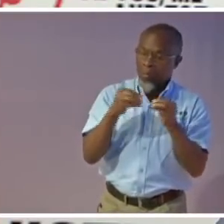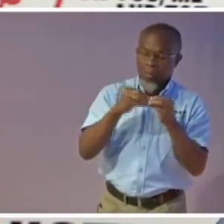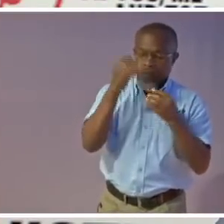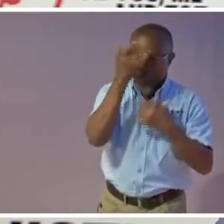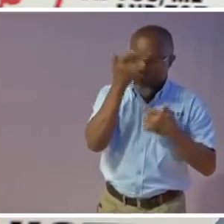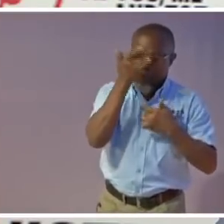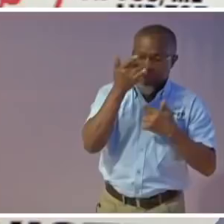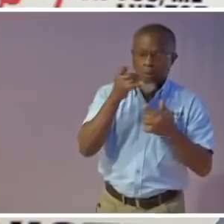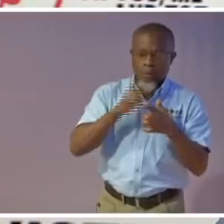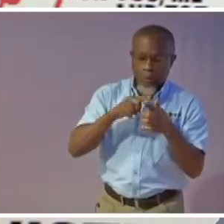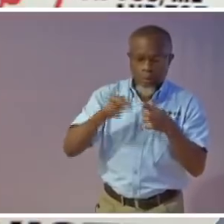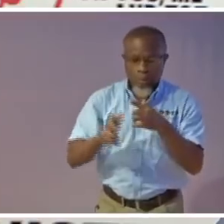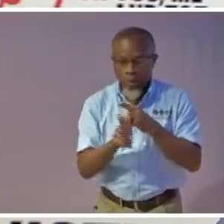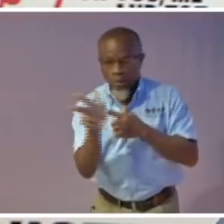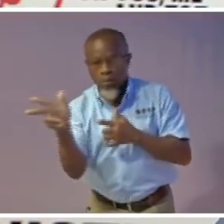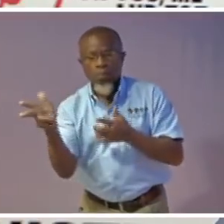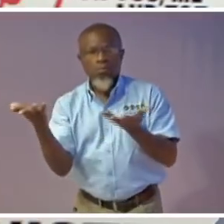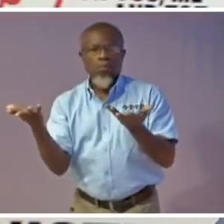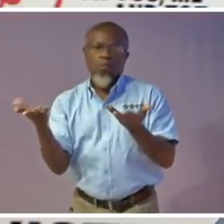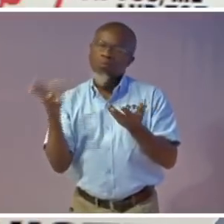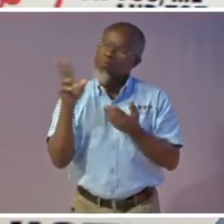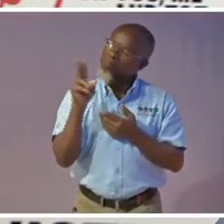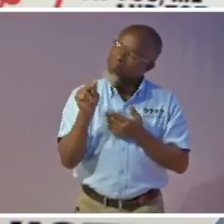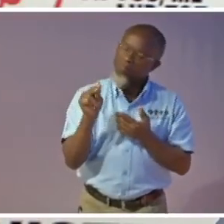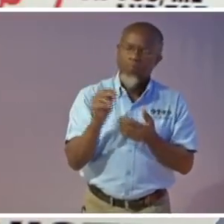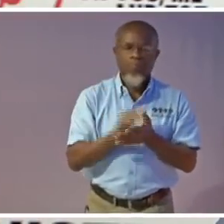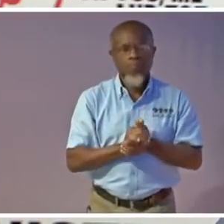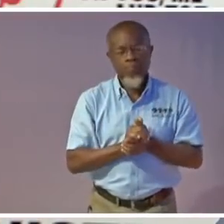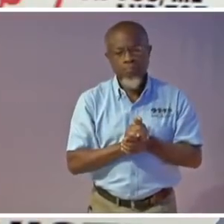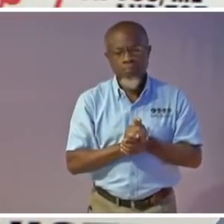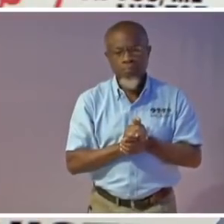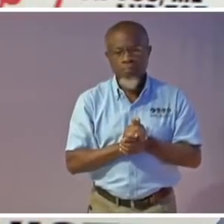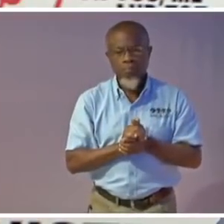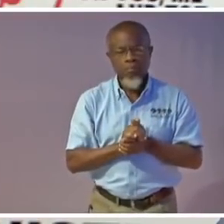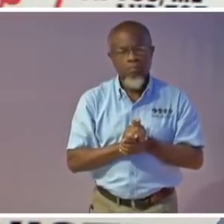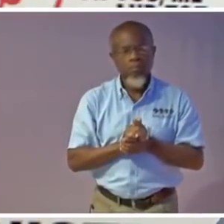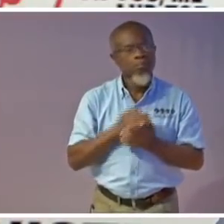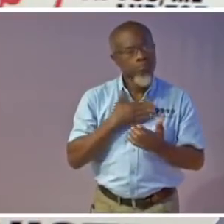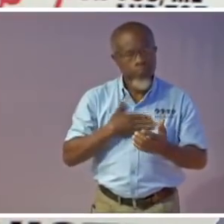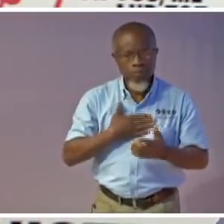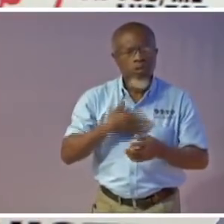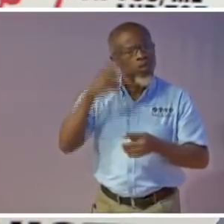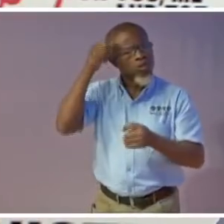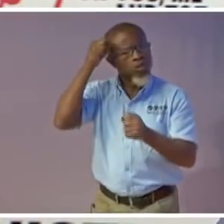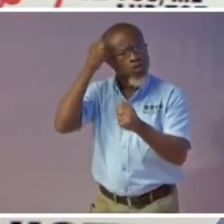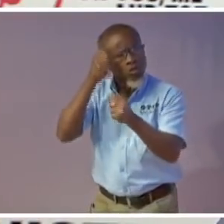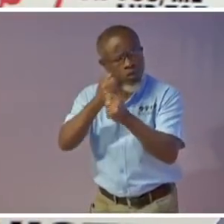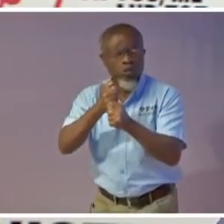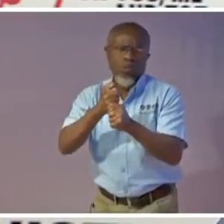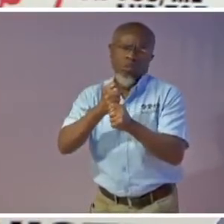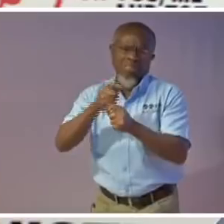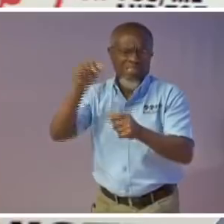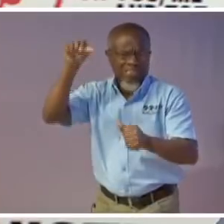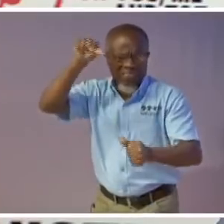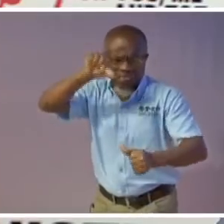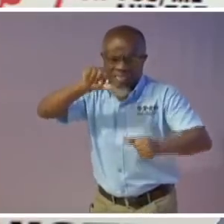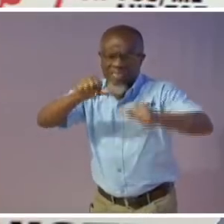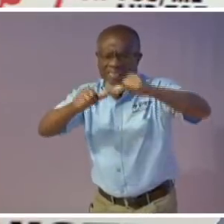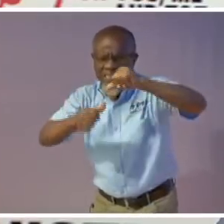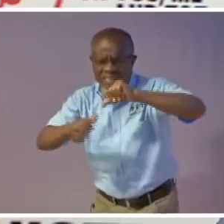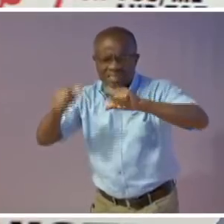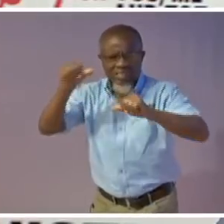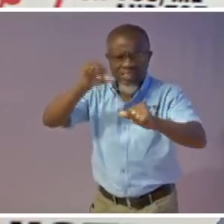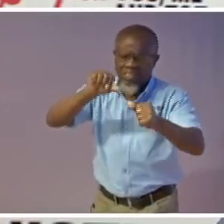fact that you raised that issue, and people need to put their confidence in the science and not in